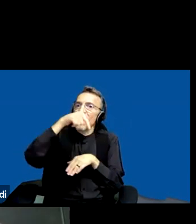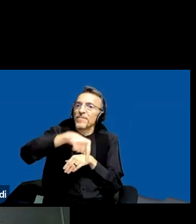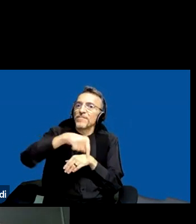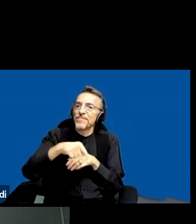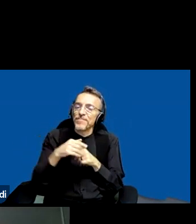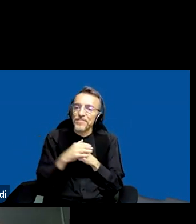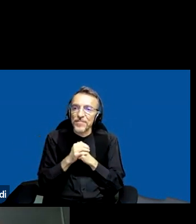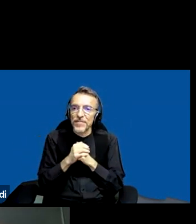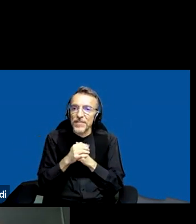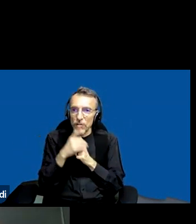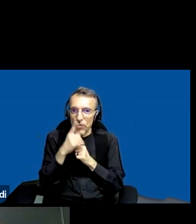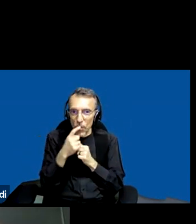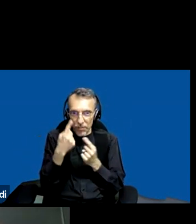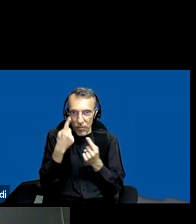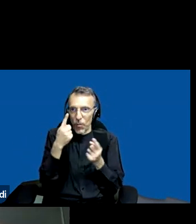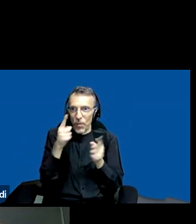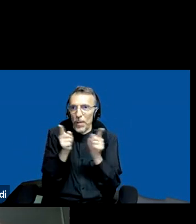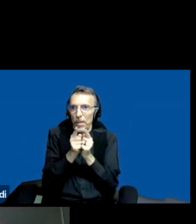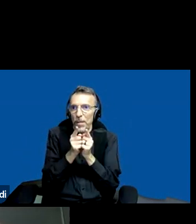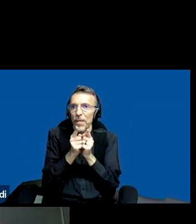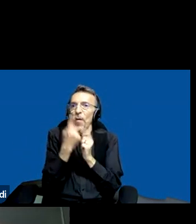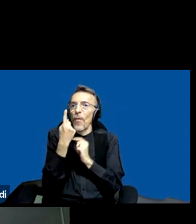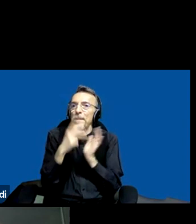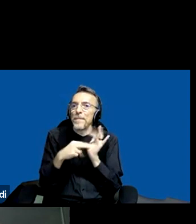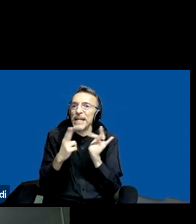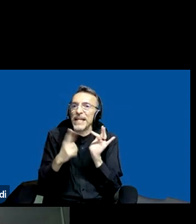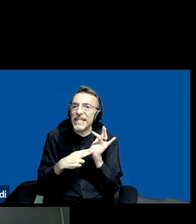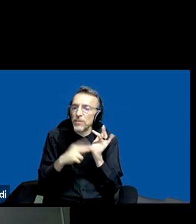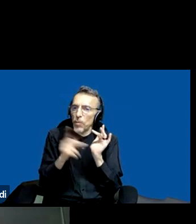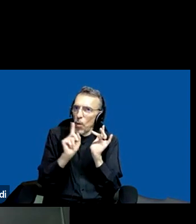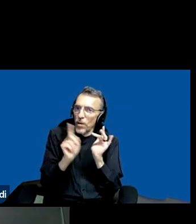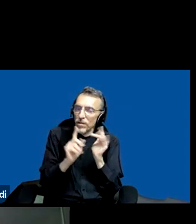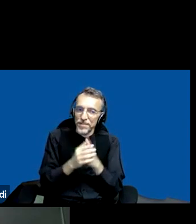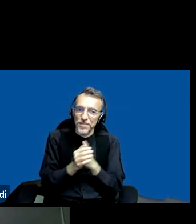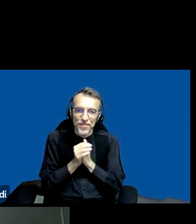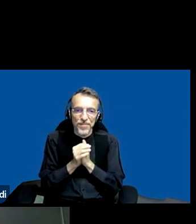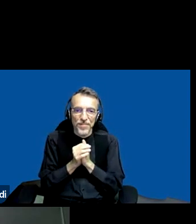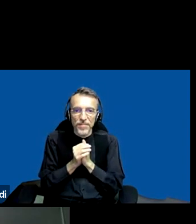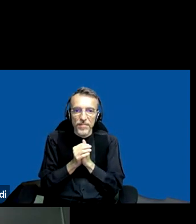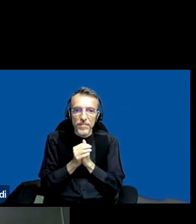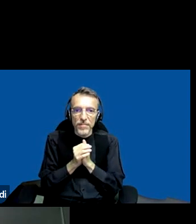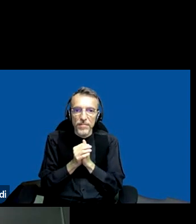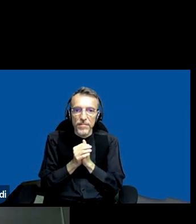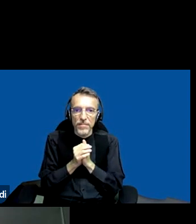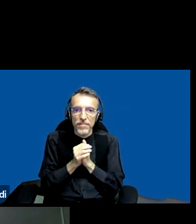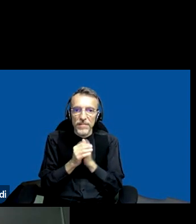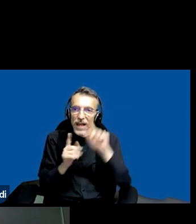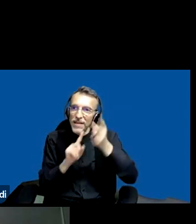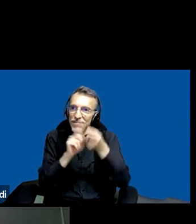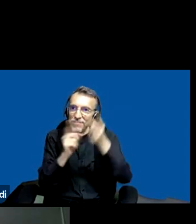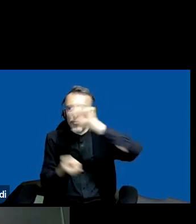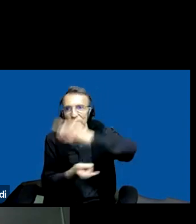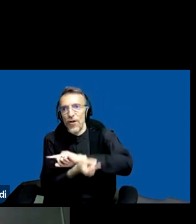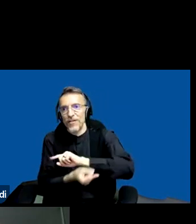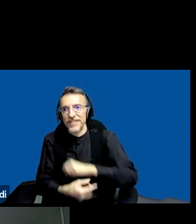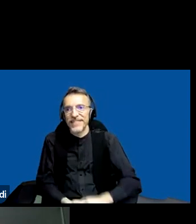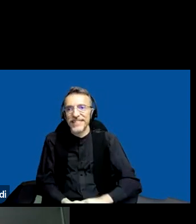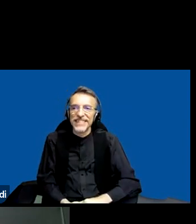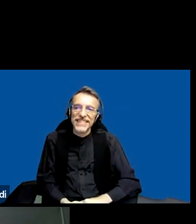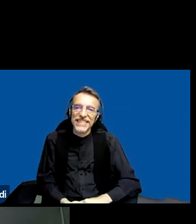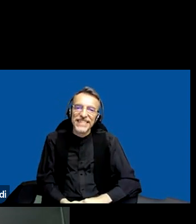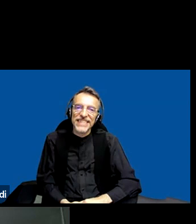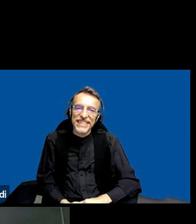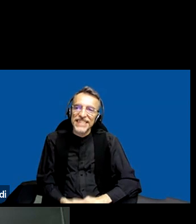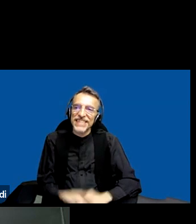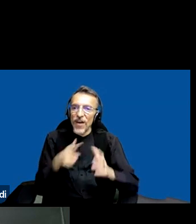just share in a minute what that would be? So perhaps we'll go in reverse order this time. So I'll